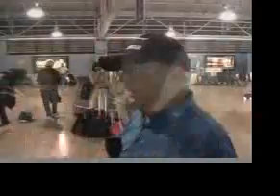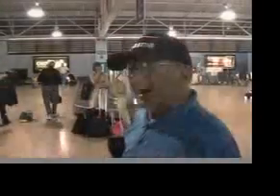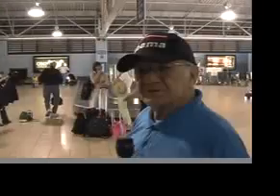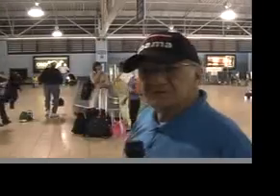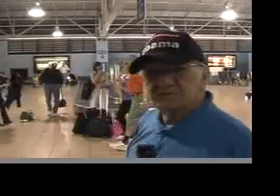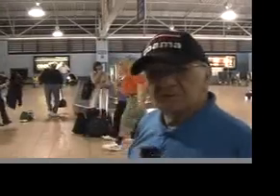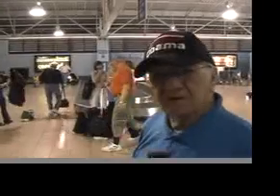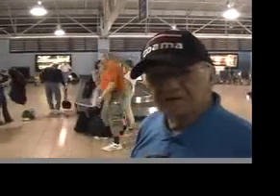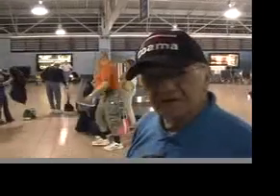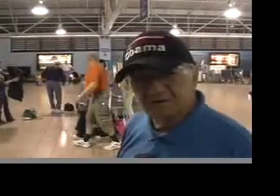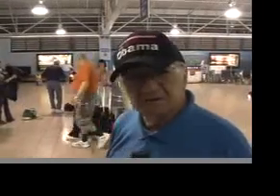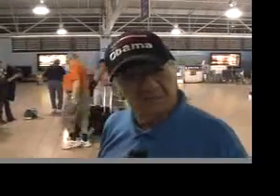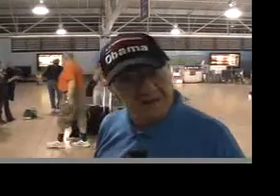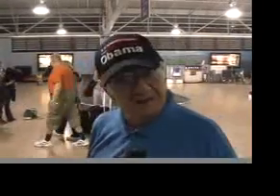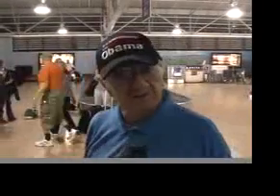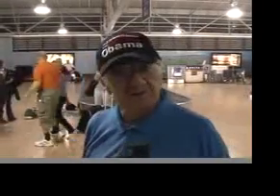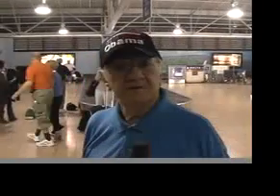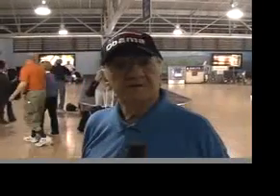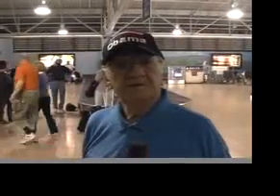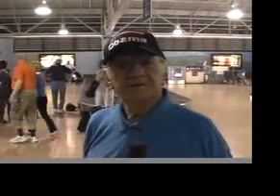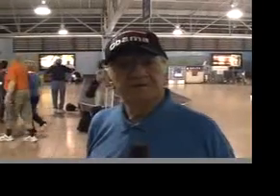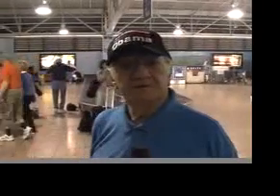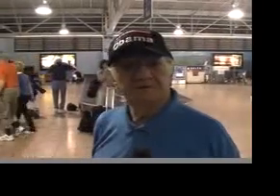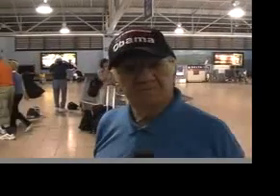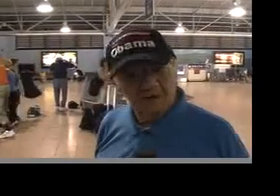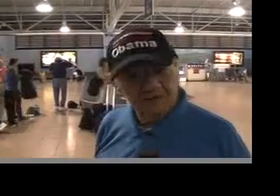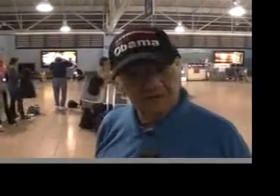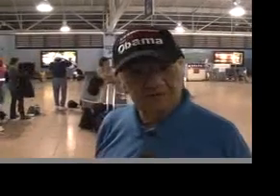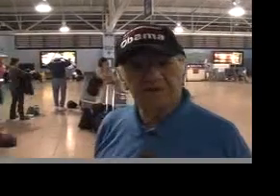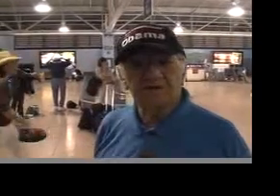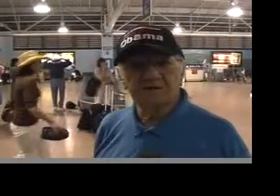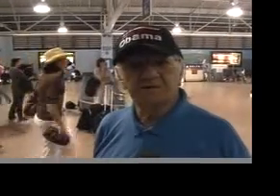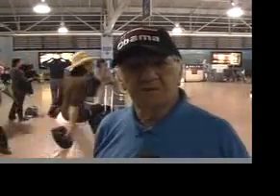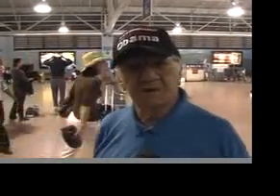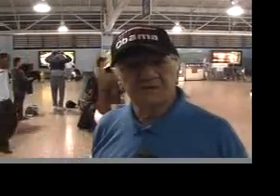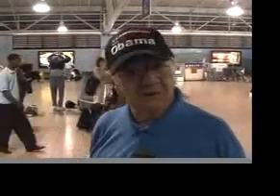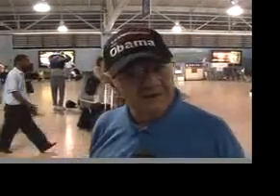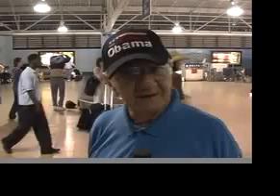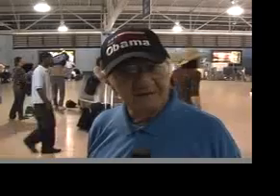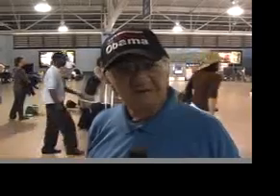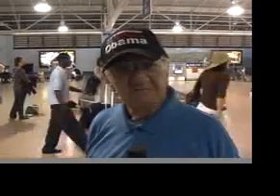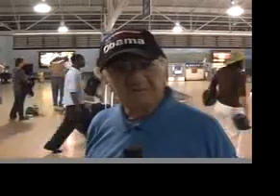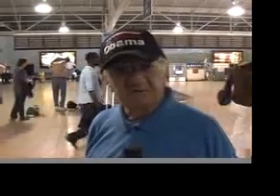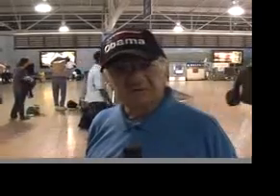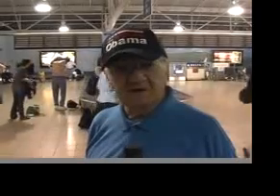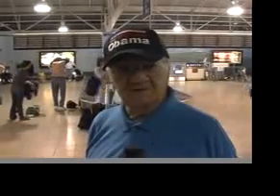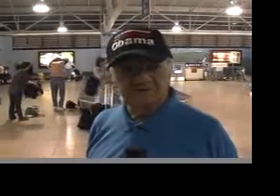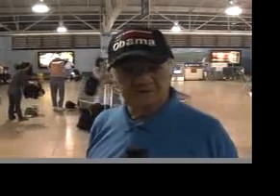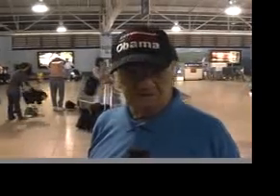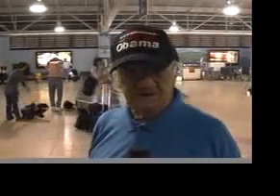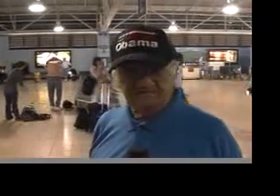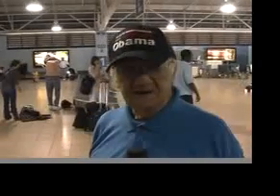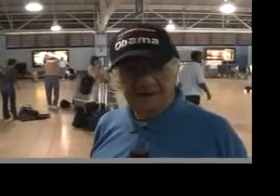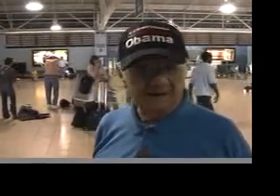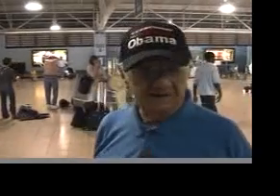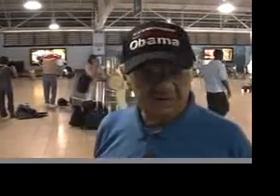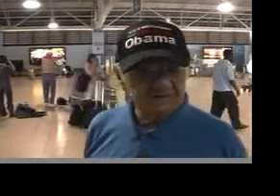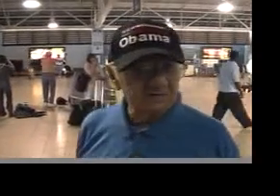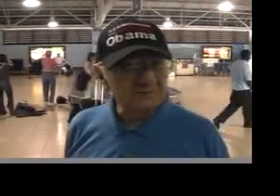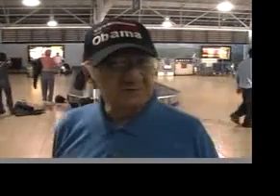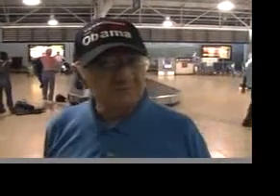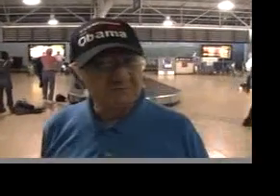Well, this baggage control area here was packed with the marching stars, the marching band from the Virgin Islands as he arrived. I